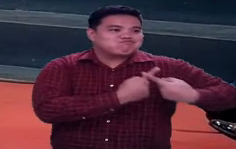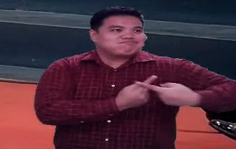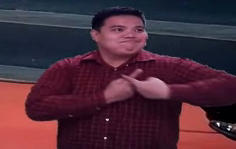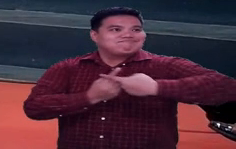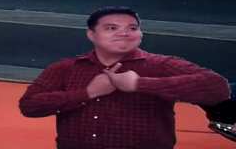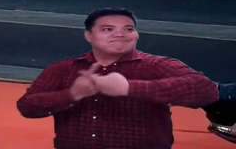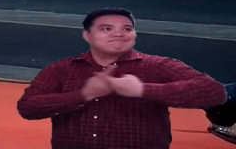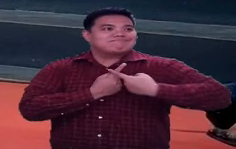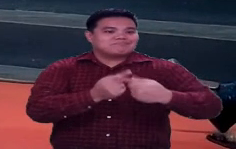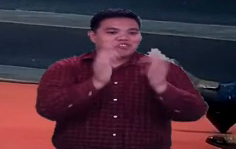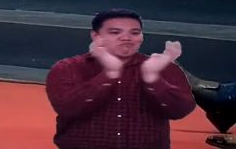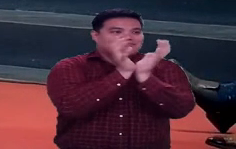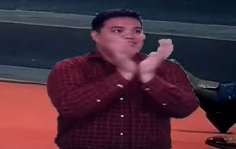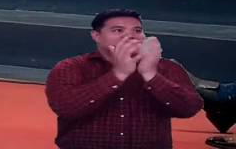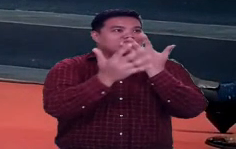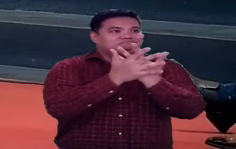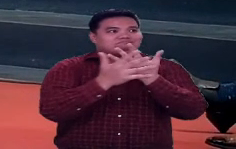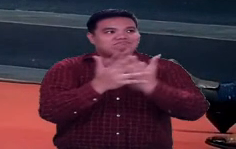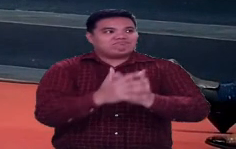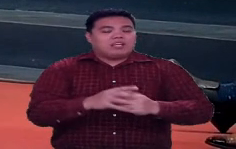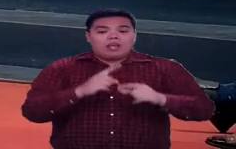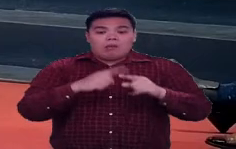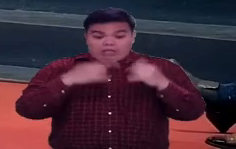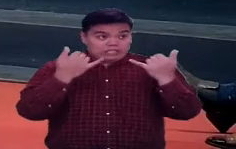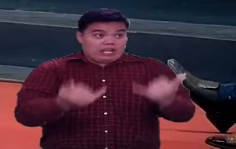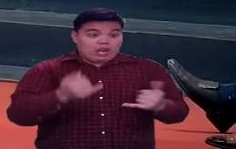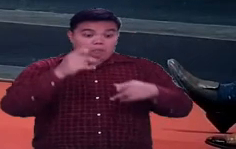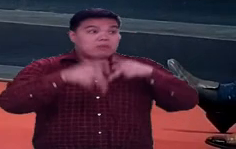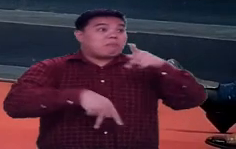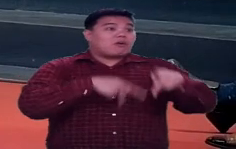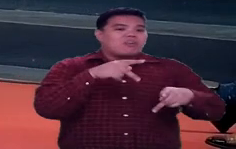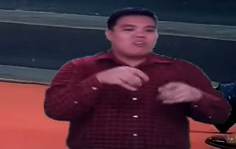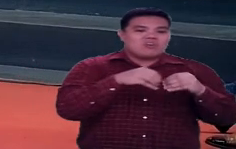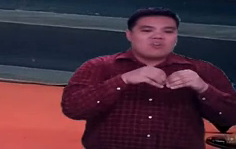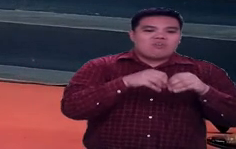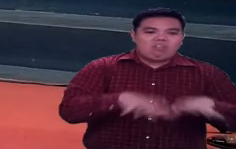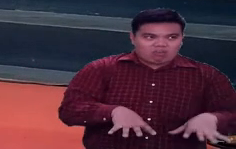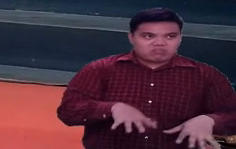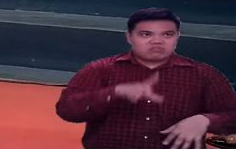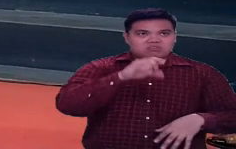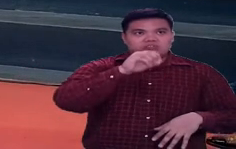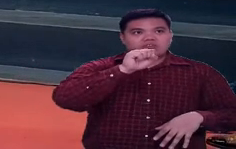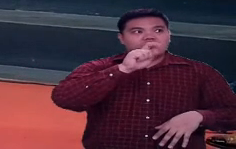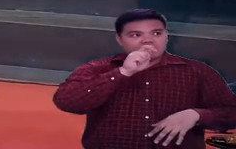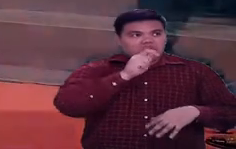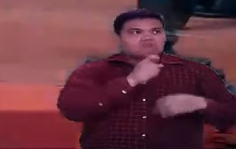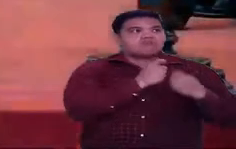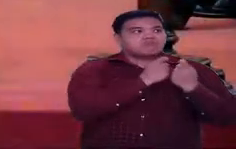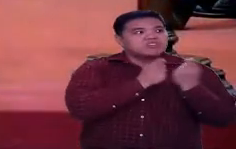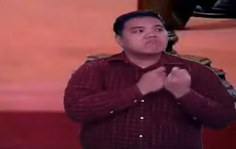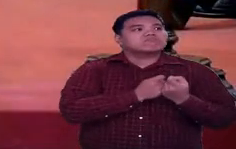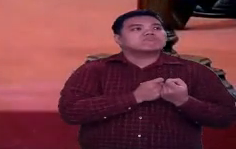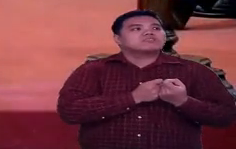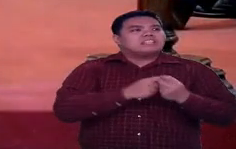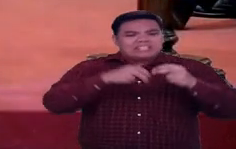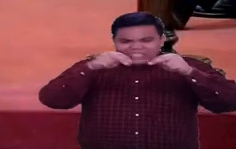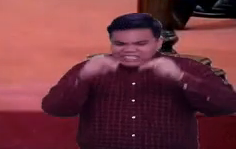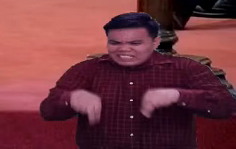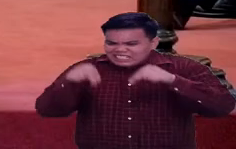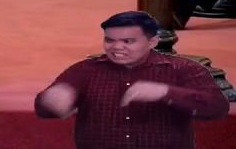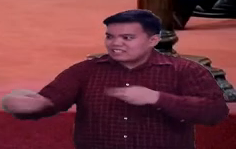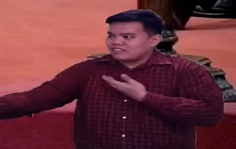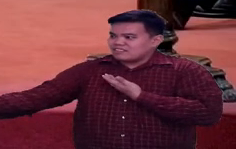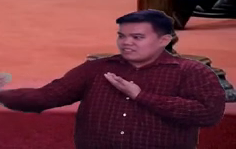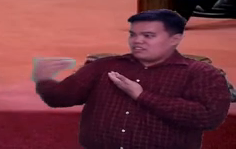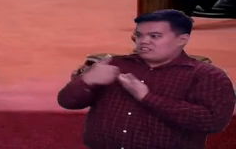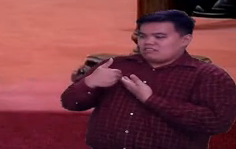world today is lost in their sins. They're lost in their sins. They need someone to bring